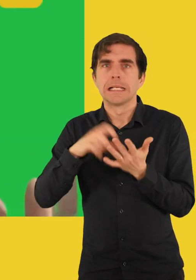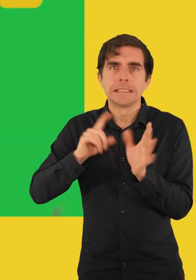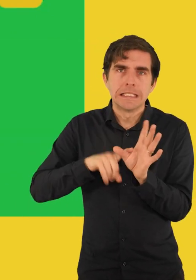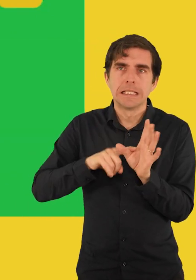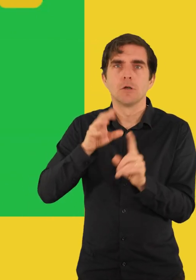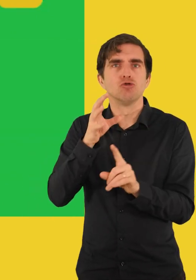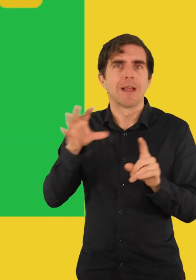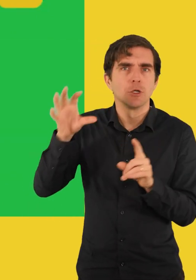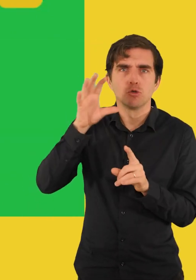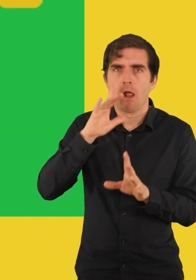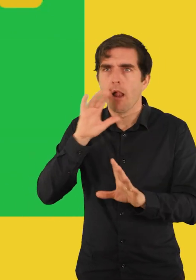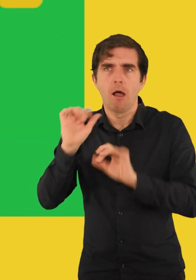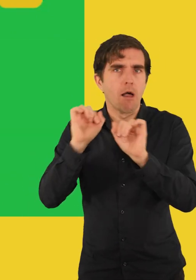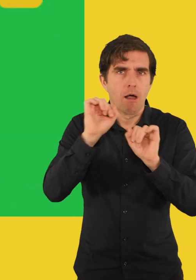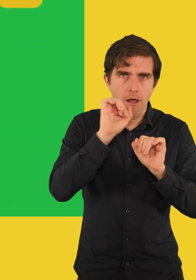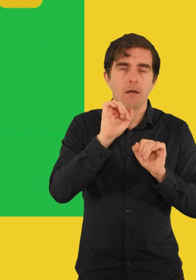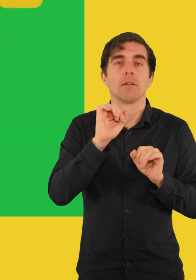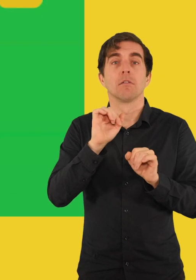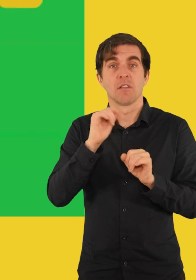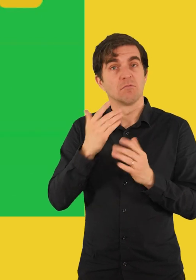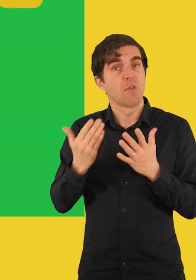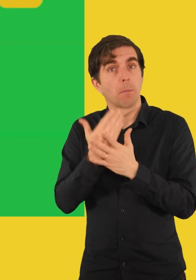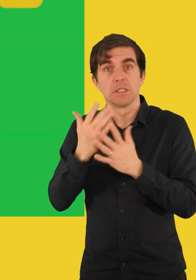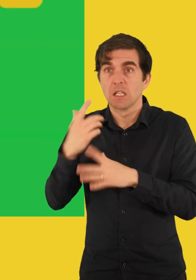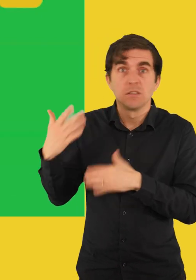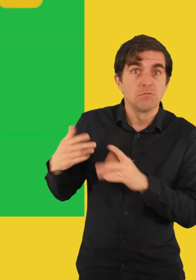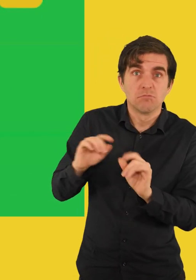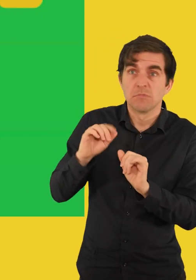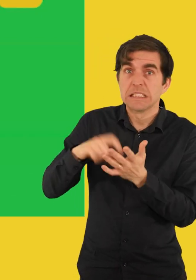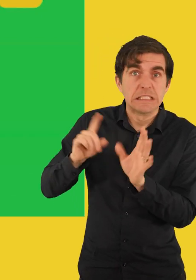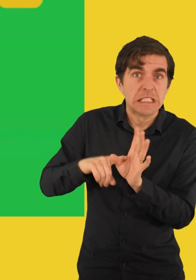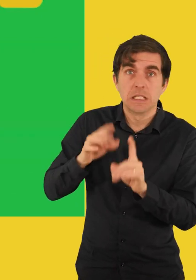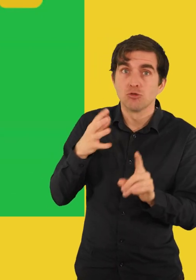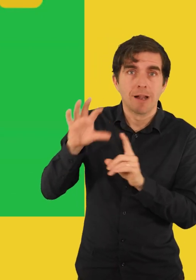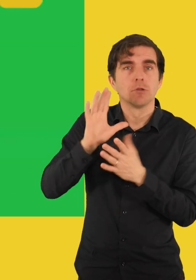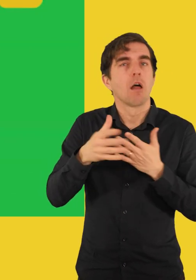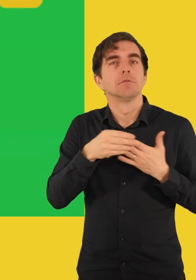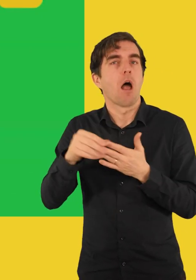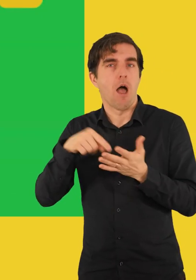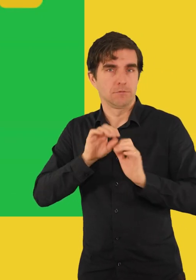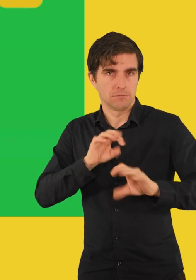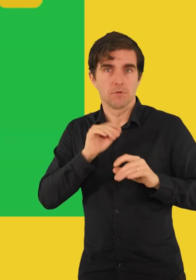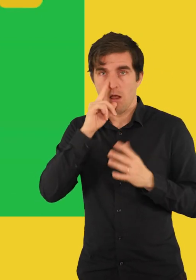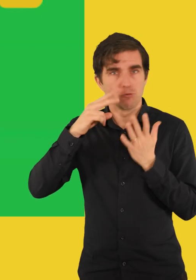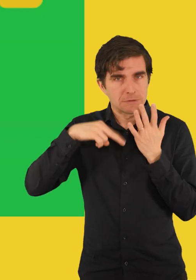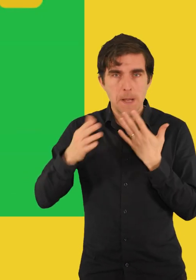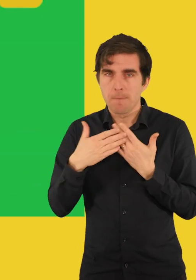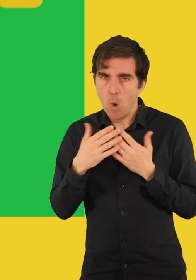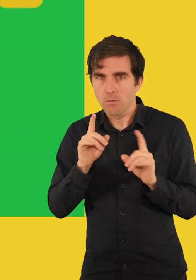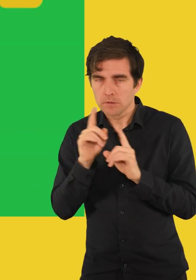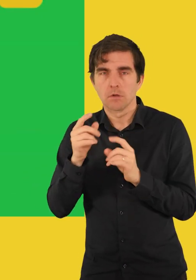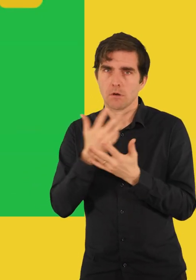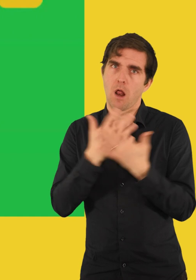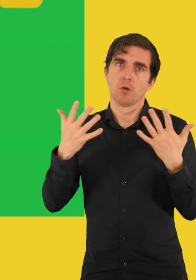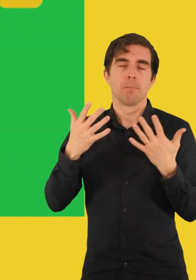of course, do check the cities and regions, the update of the cities and regions guide, where you'll be able to read a